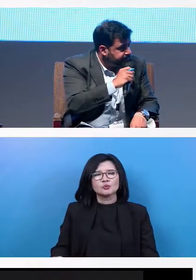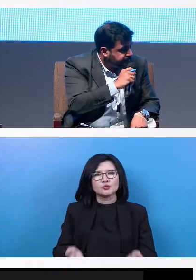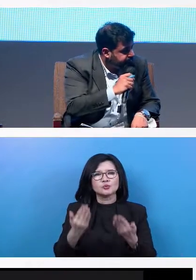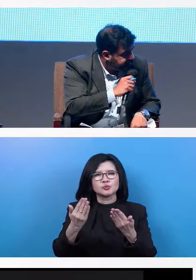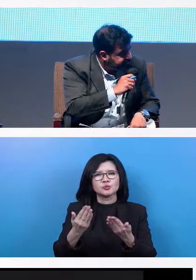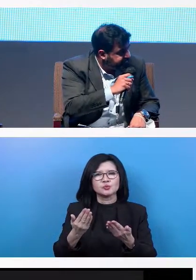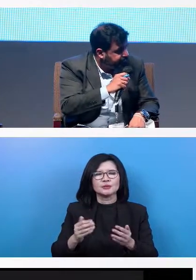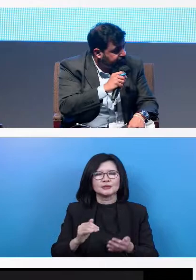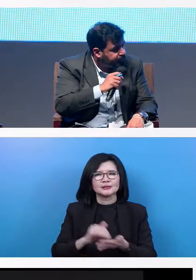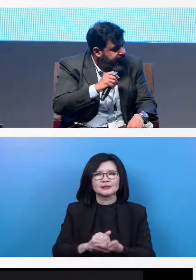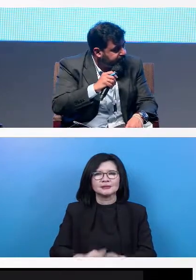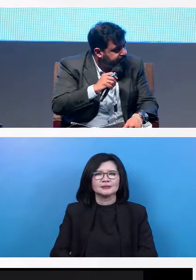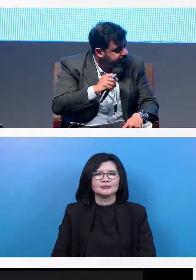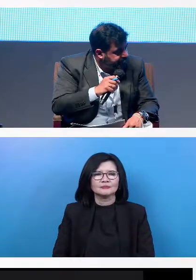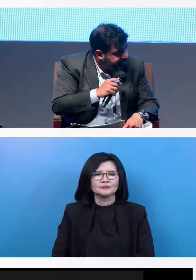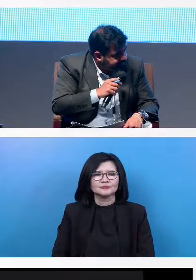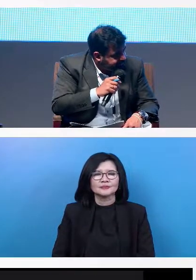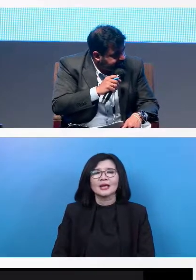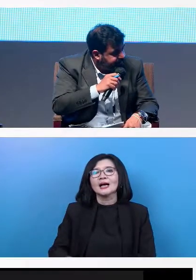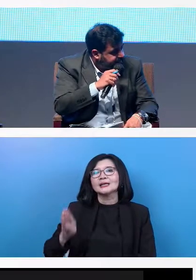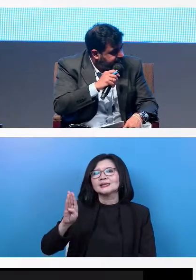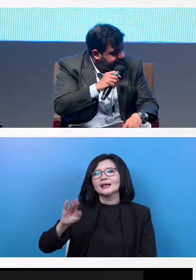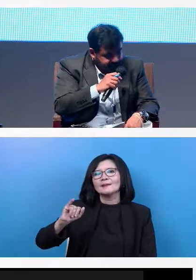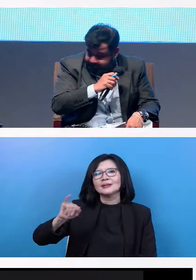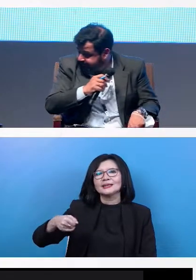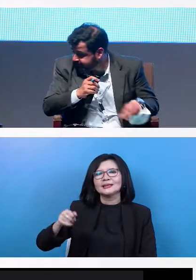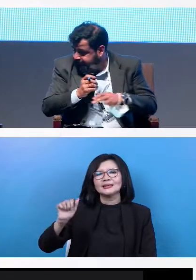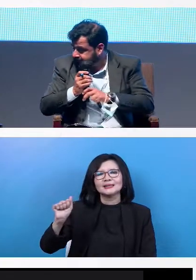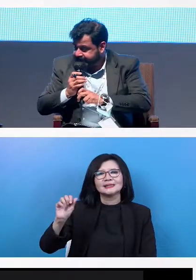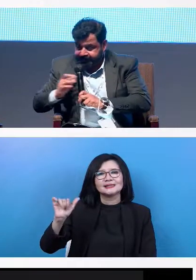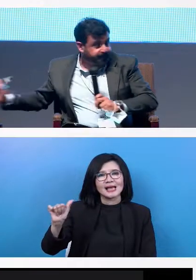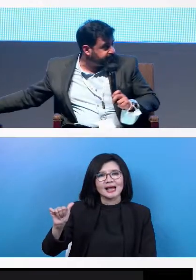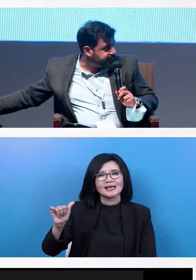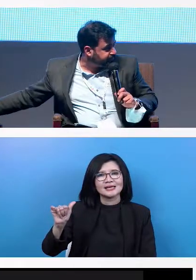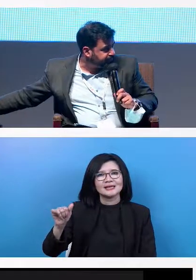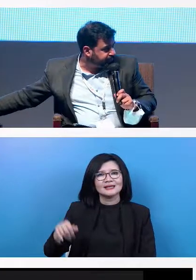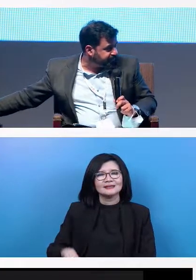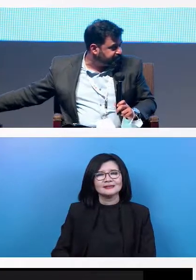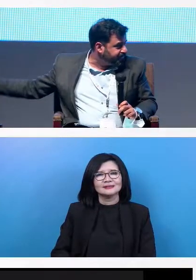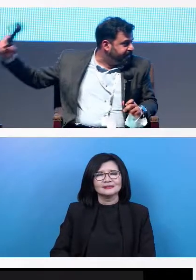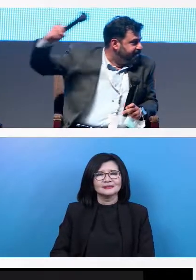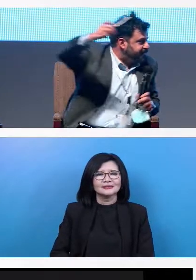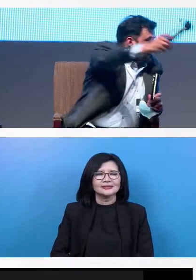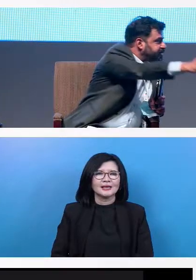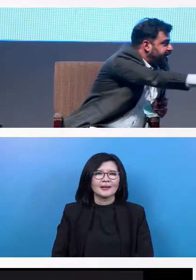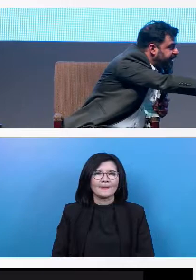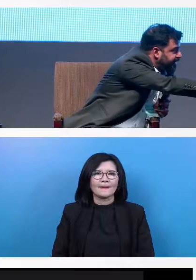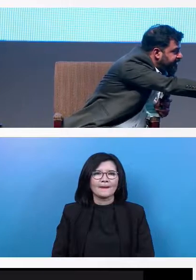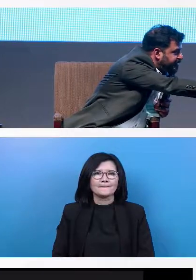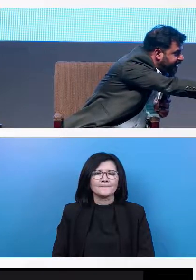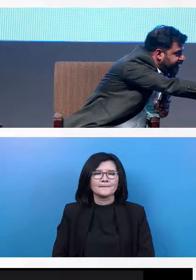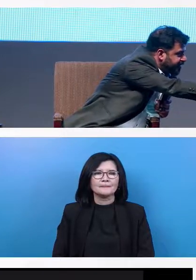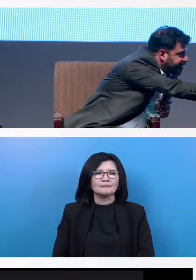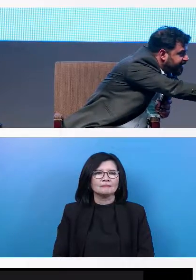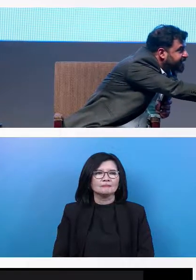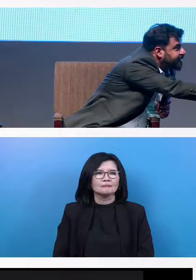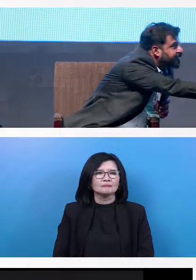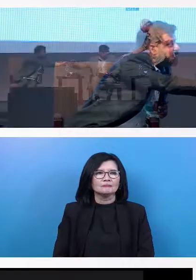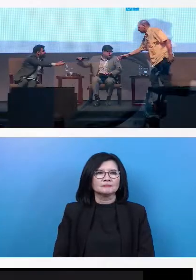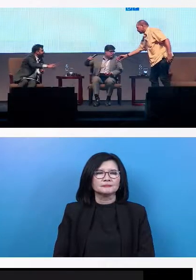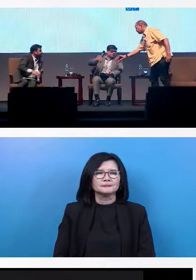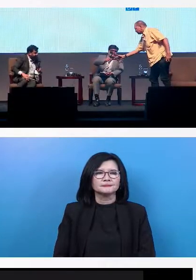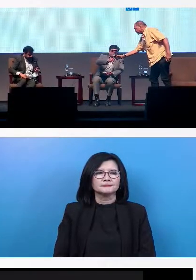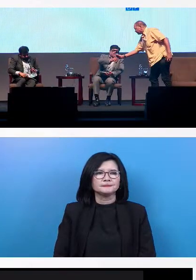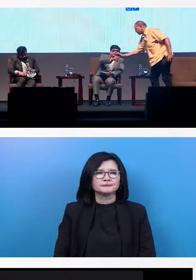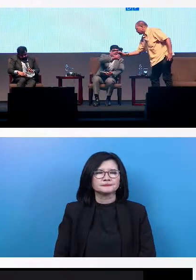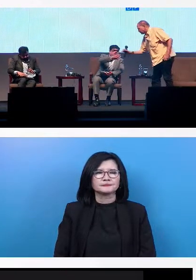this time sitting from your chair, Vijay, so that becomes easier for you to respond. Sorry, Ajay, can you help me pass it to him?